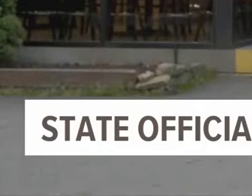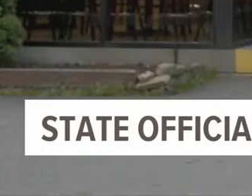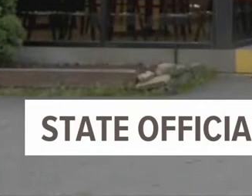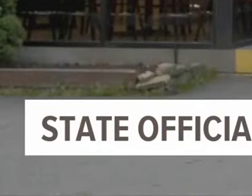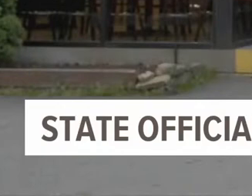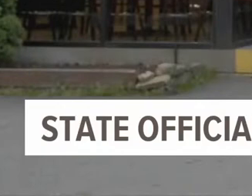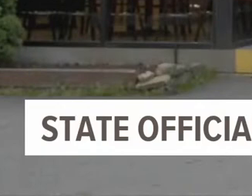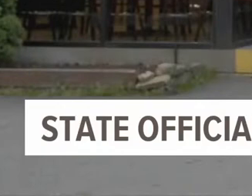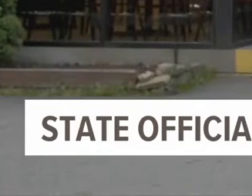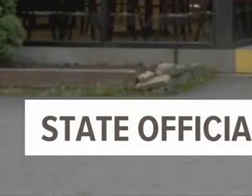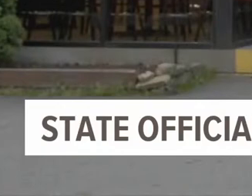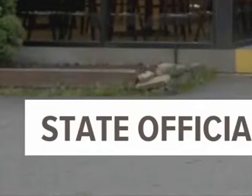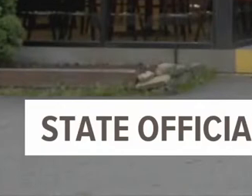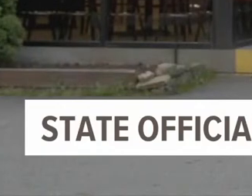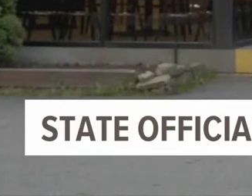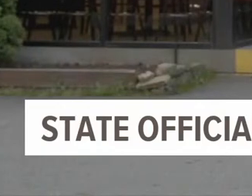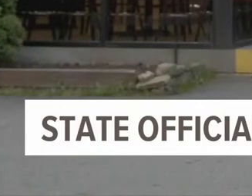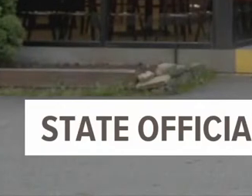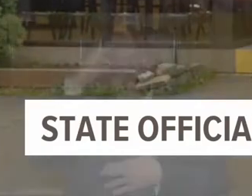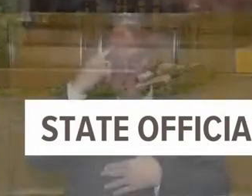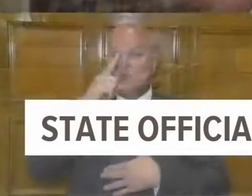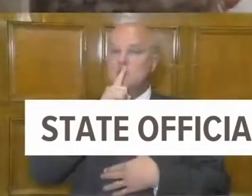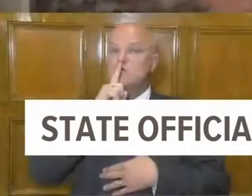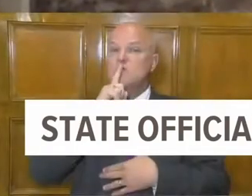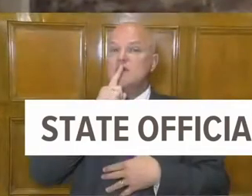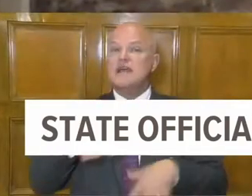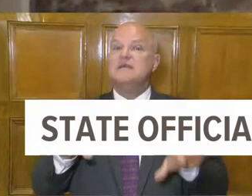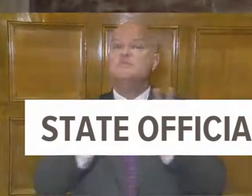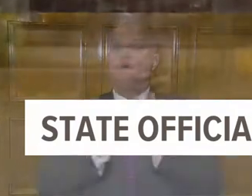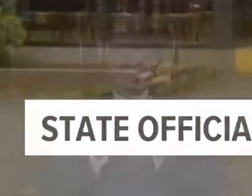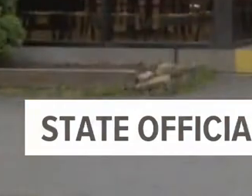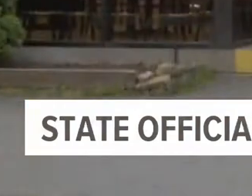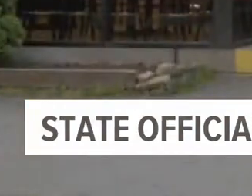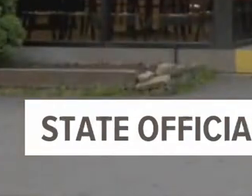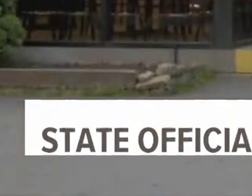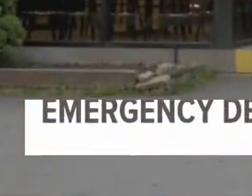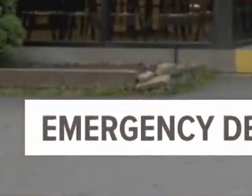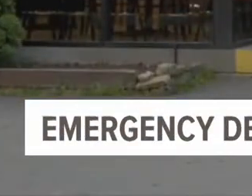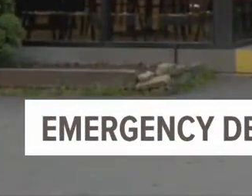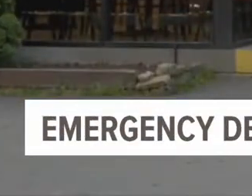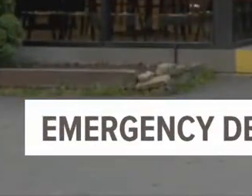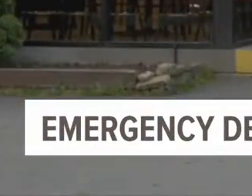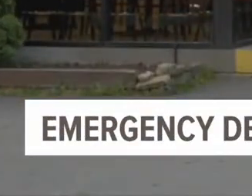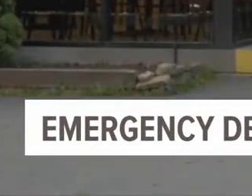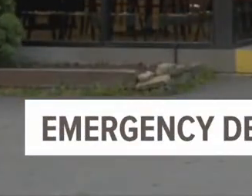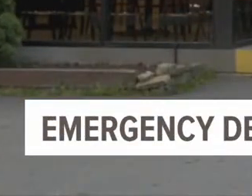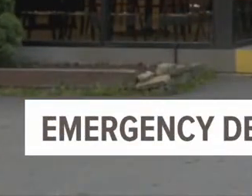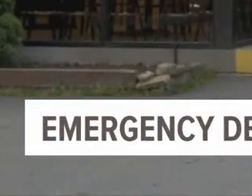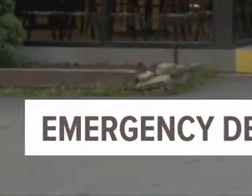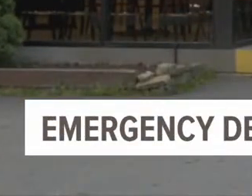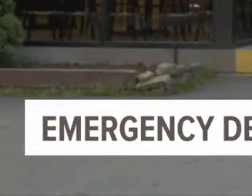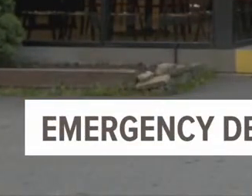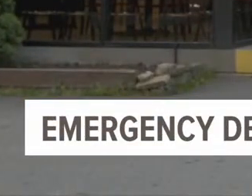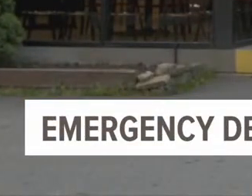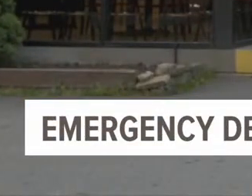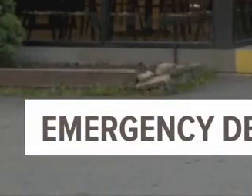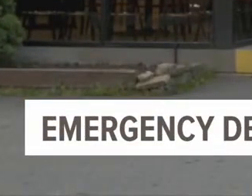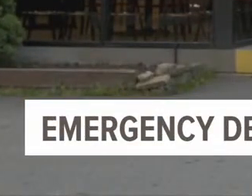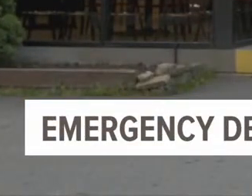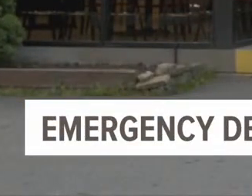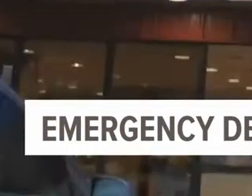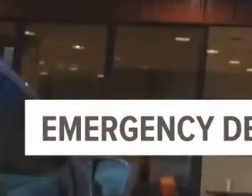a regional ad that I think is very effective. And let's play this. As a business owner, I think it's important